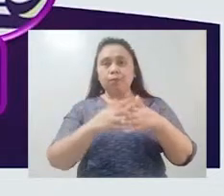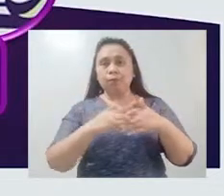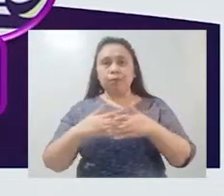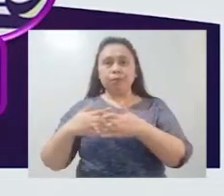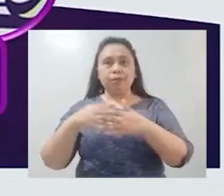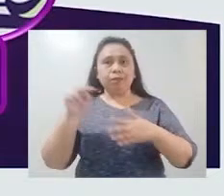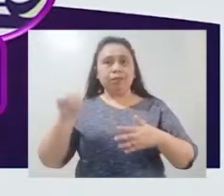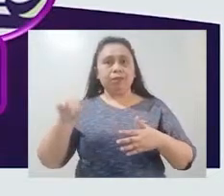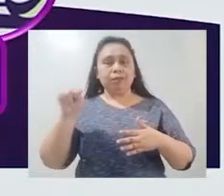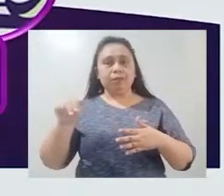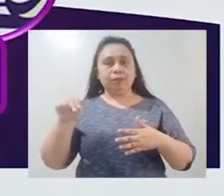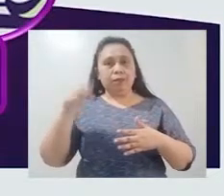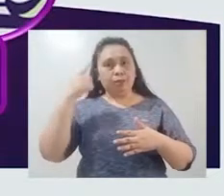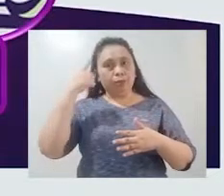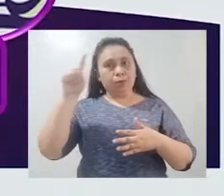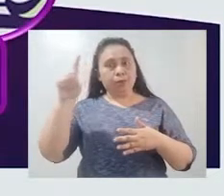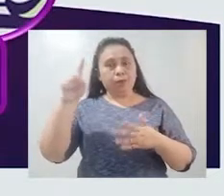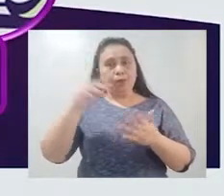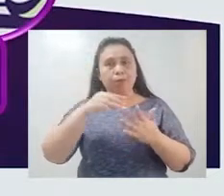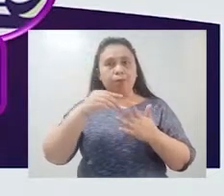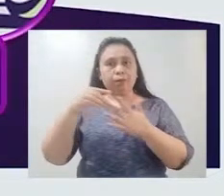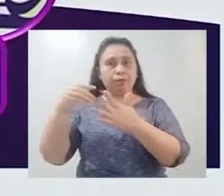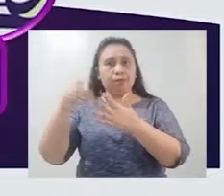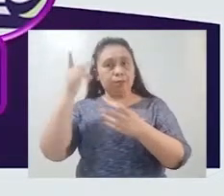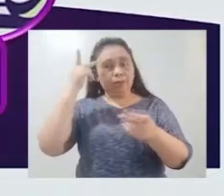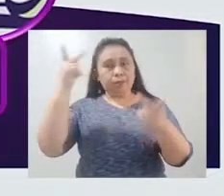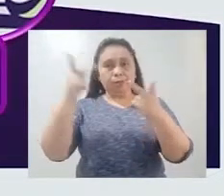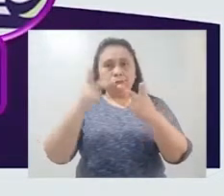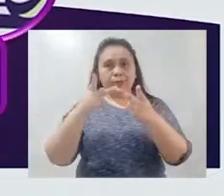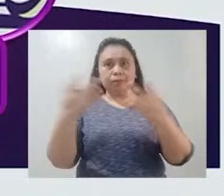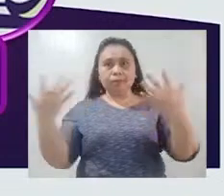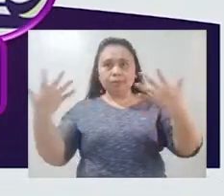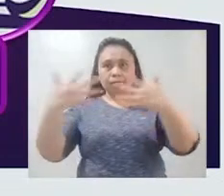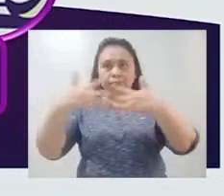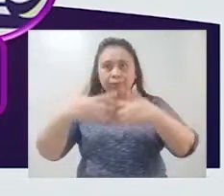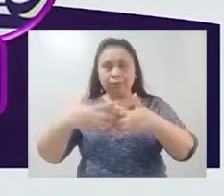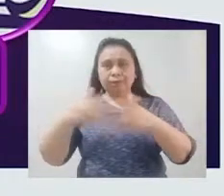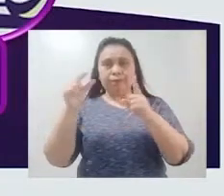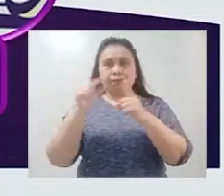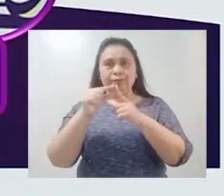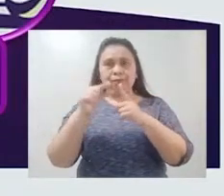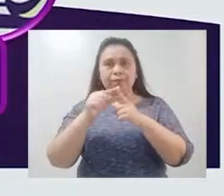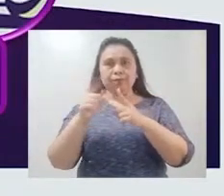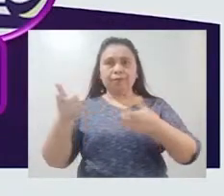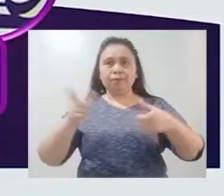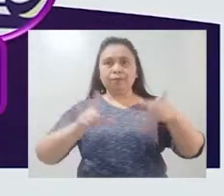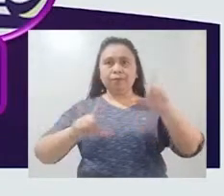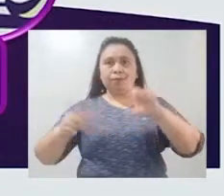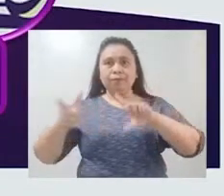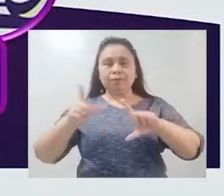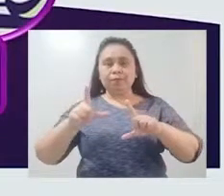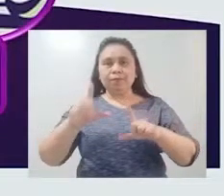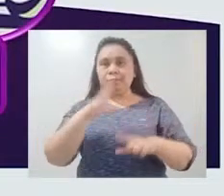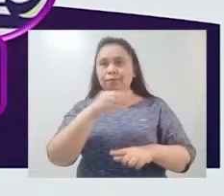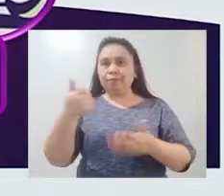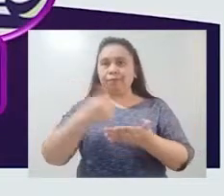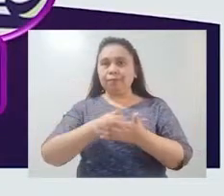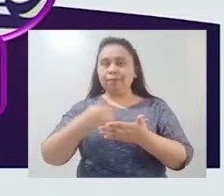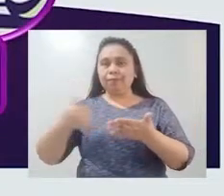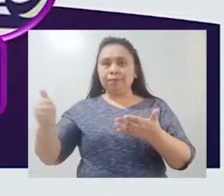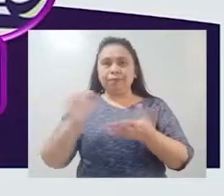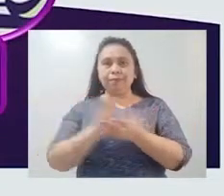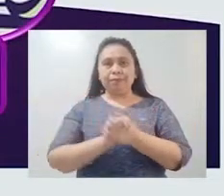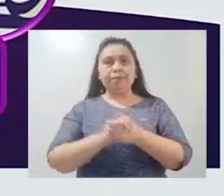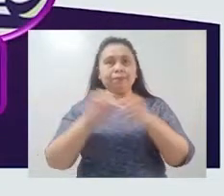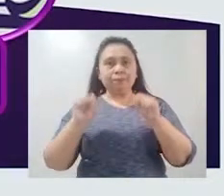a particular activity or purpose. Combining these 2 terms, laboratory and